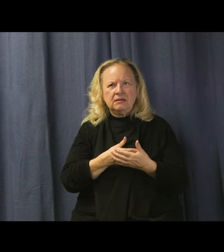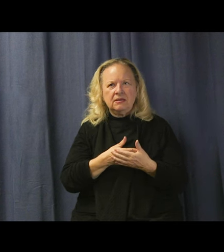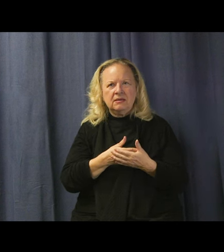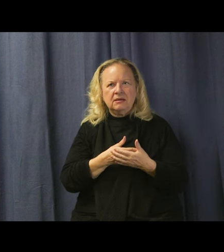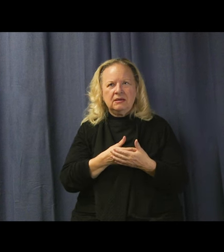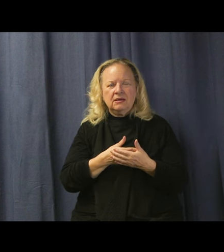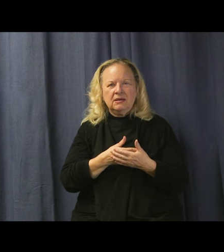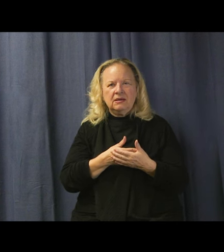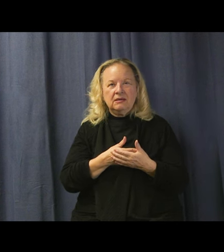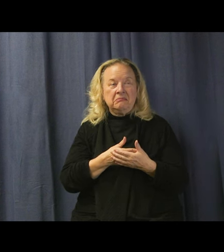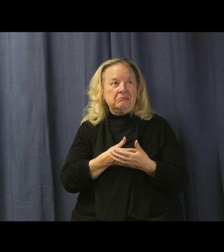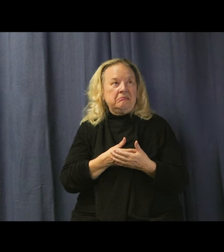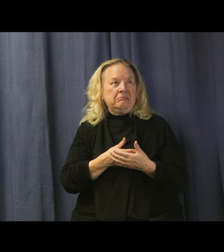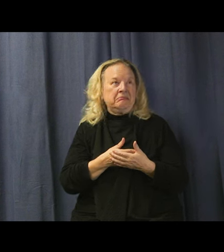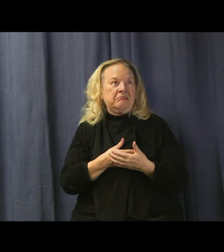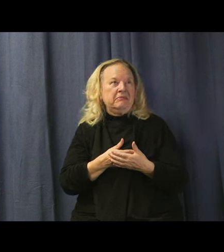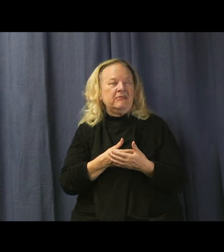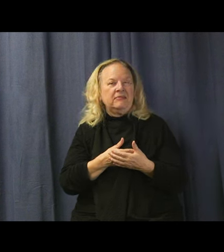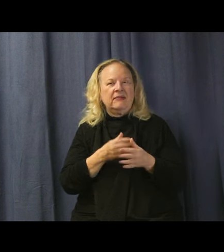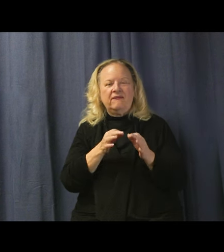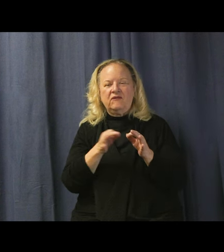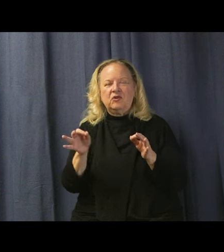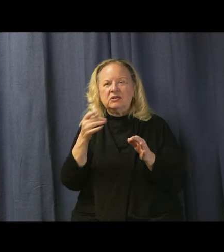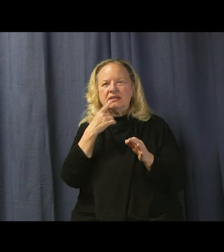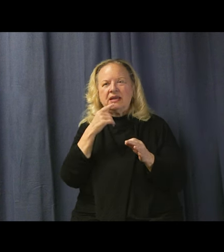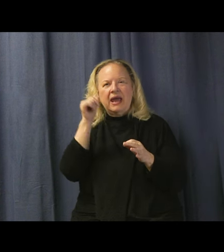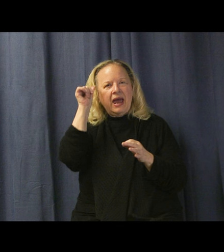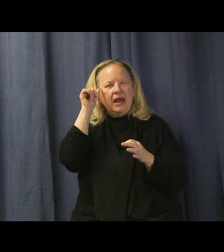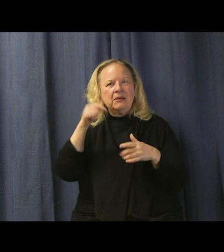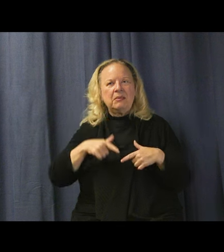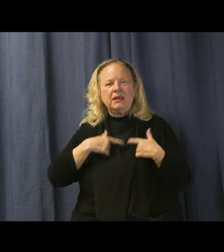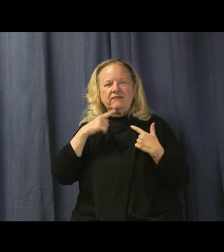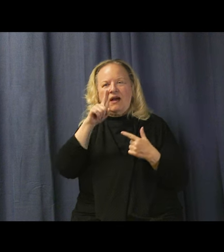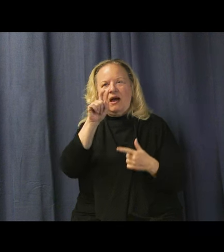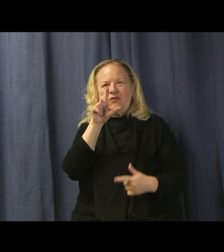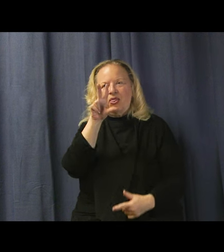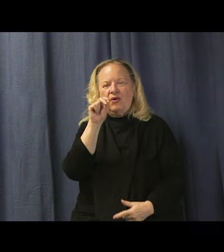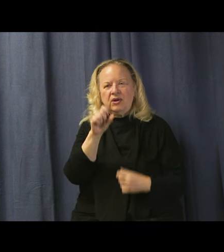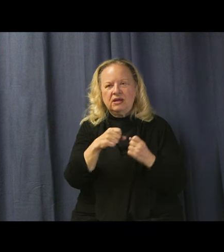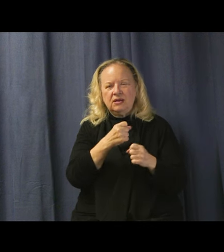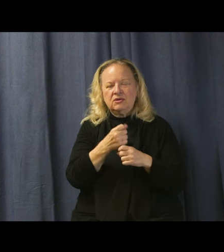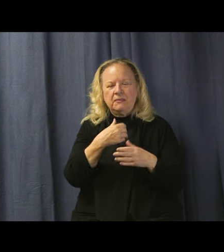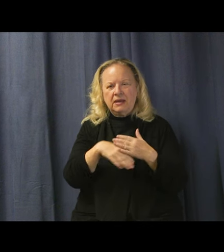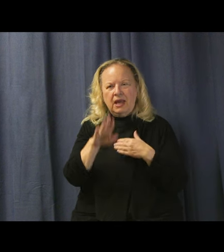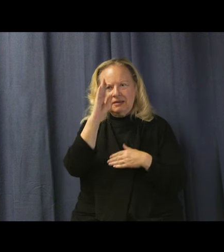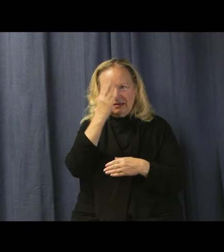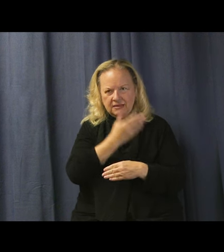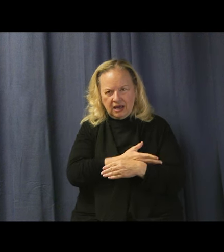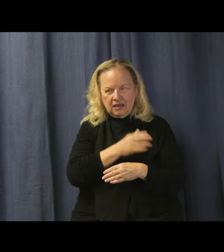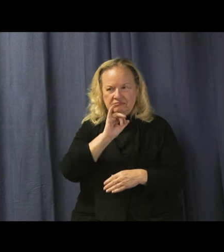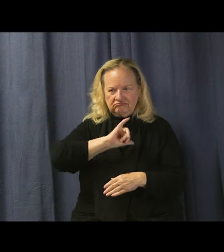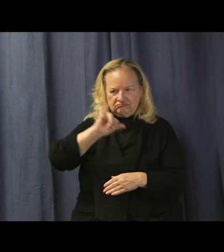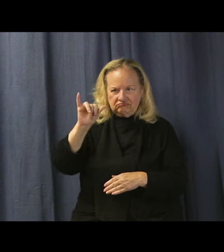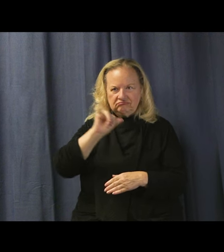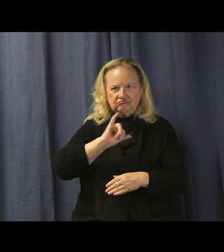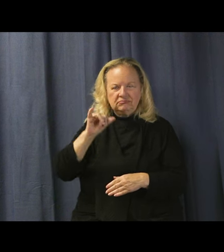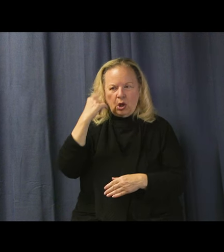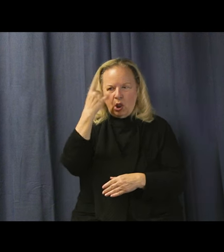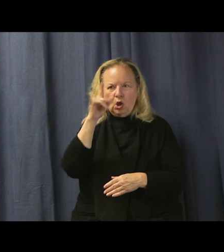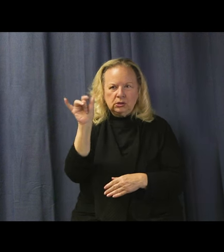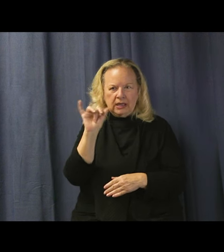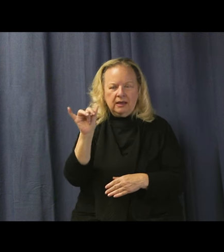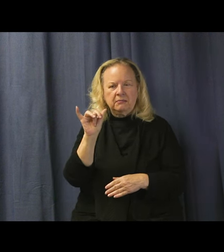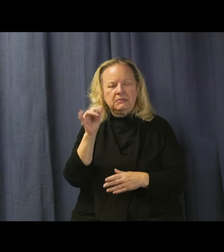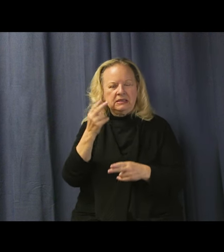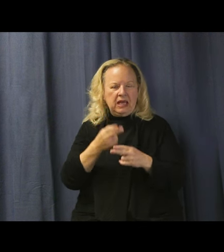says, look at this next verse. It says, Adam lived 130 years and begot a son in his own likeness after his image and called his